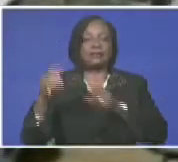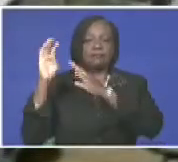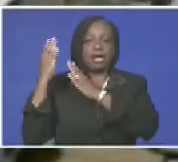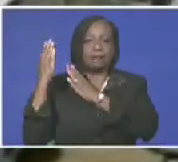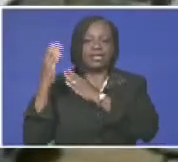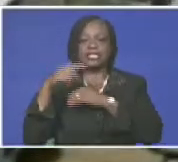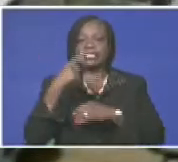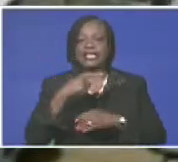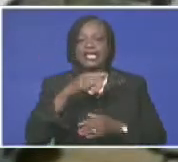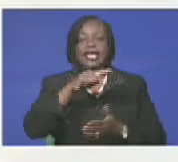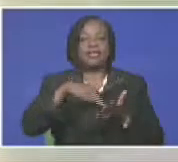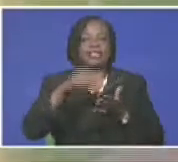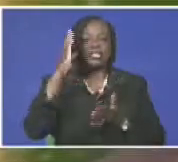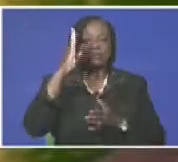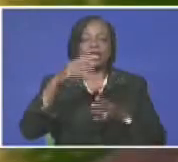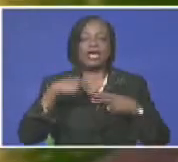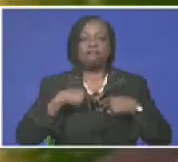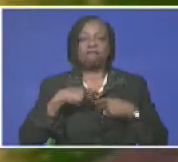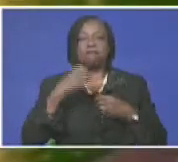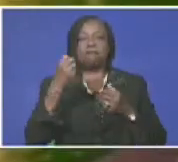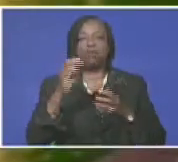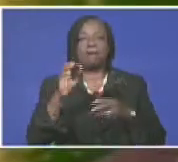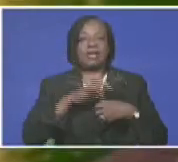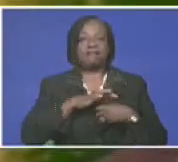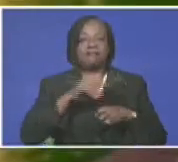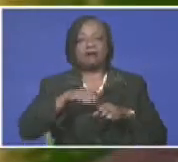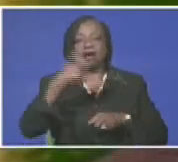benefits for many Grand Bahama Island residents.